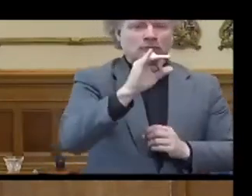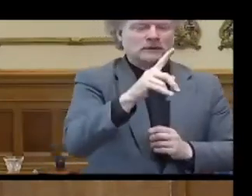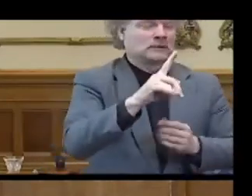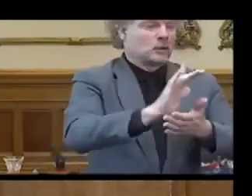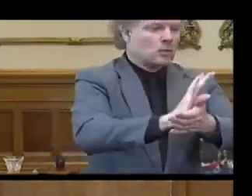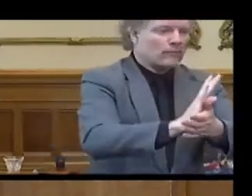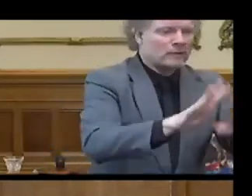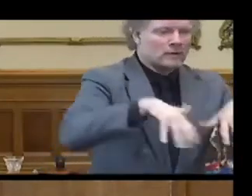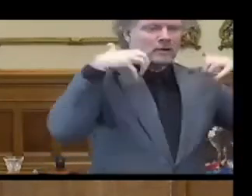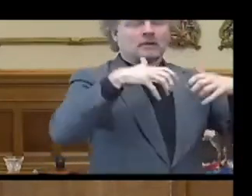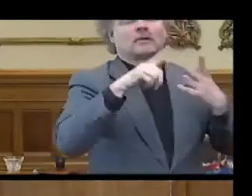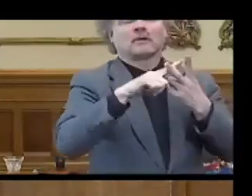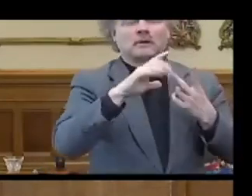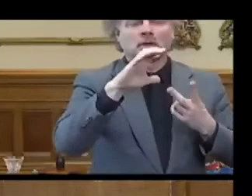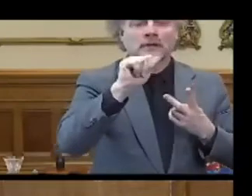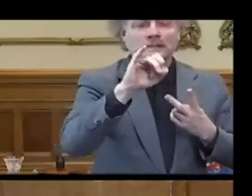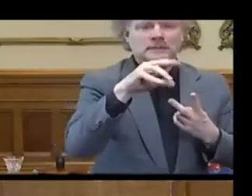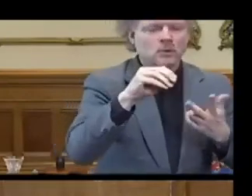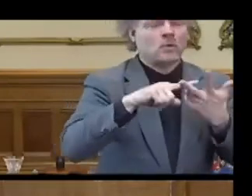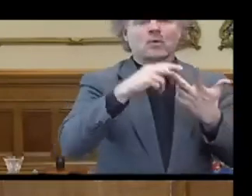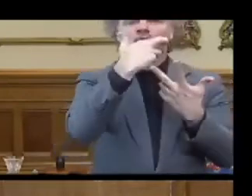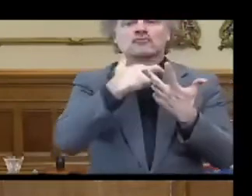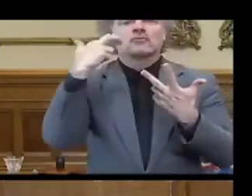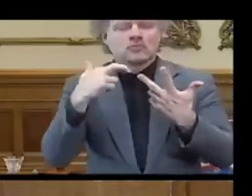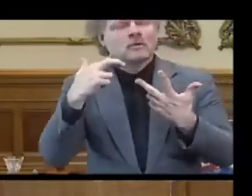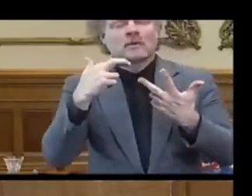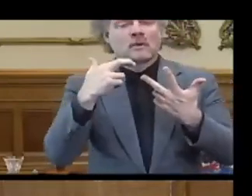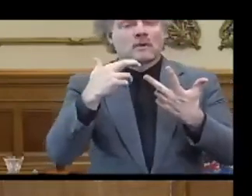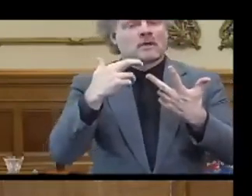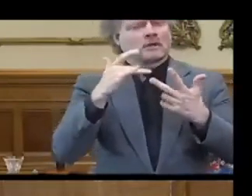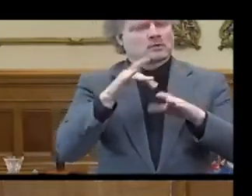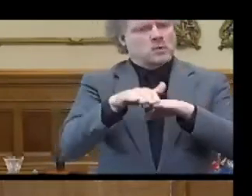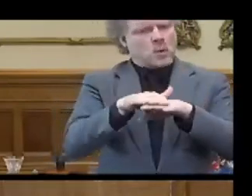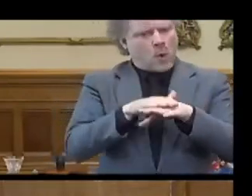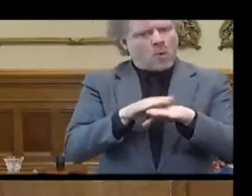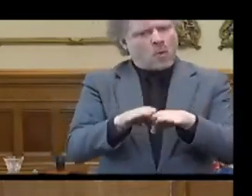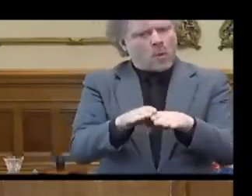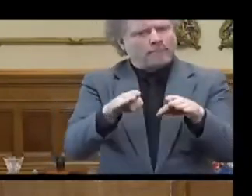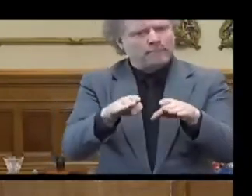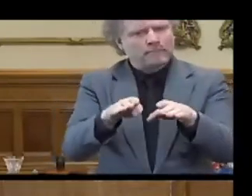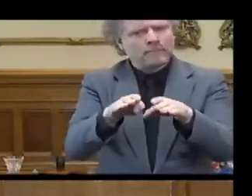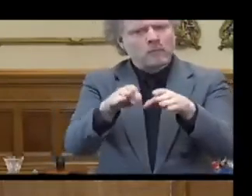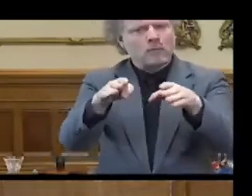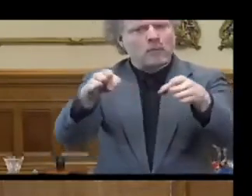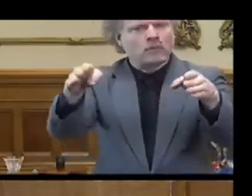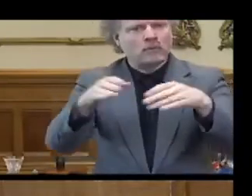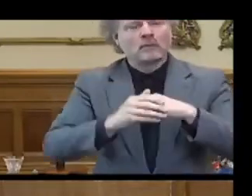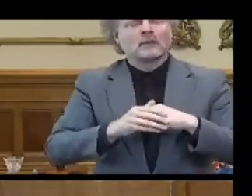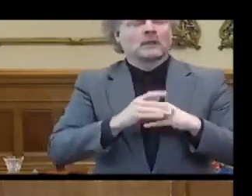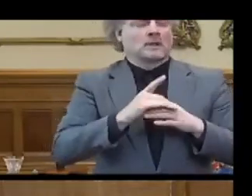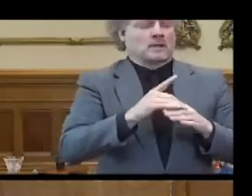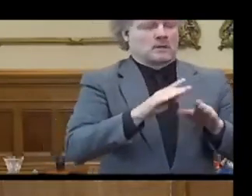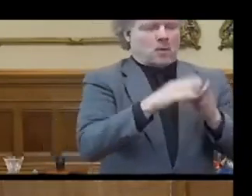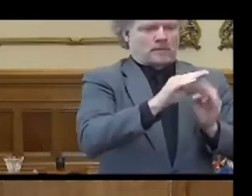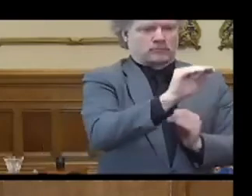theaters or restaurants, we started more slowly with those. We have opened percentages wise with regards